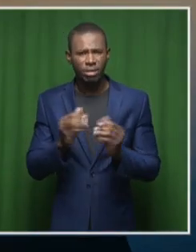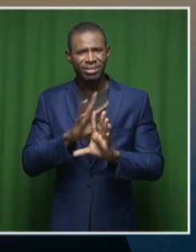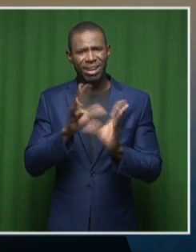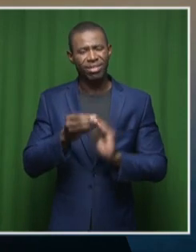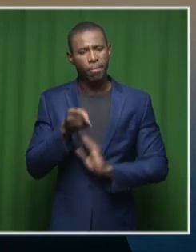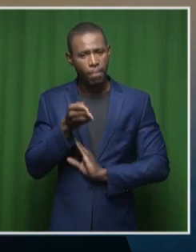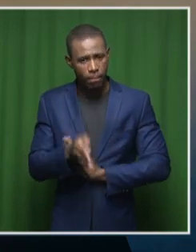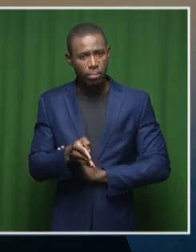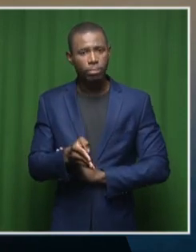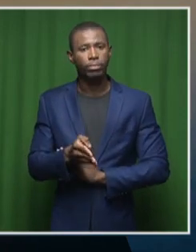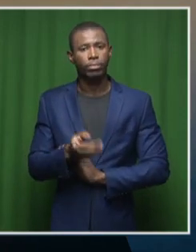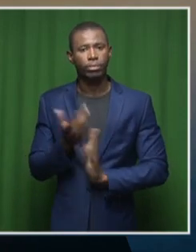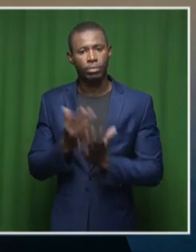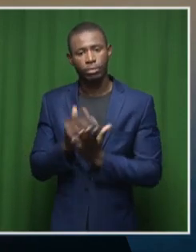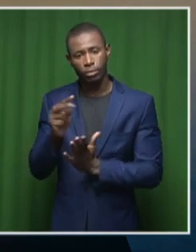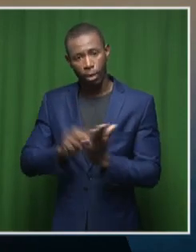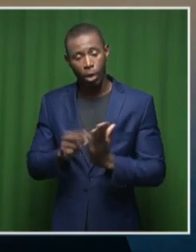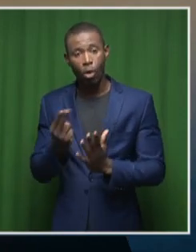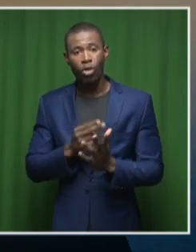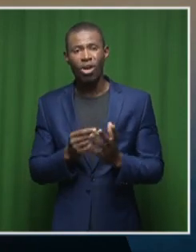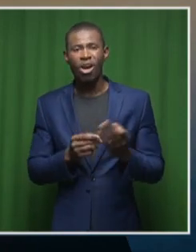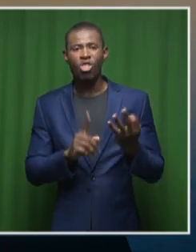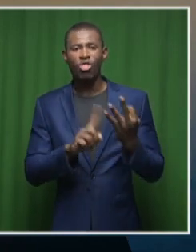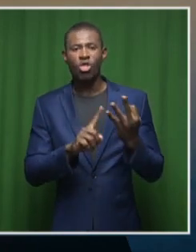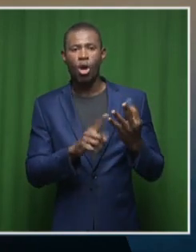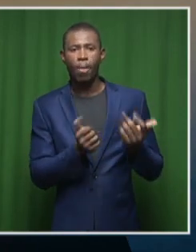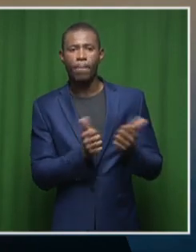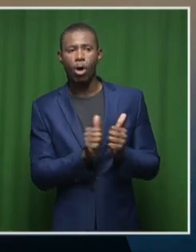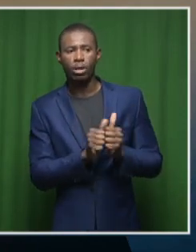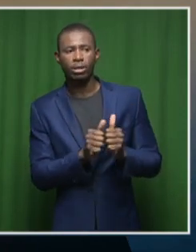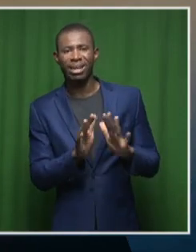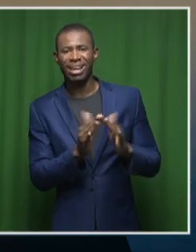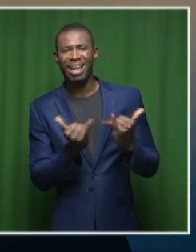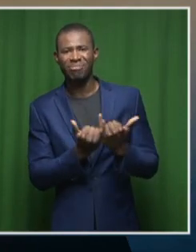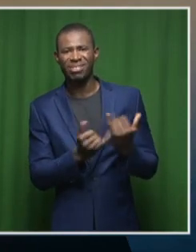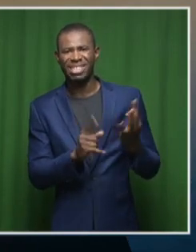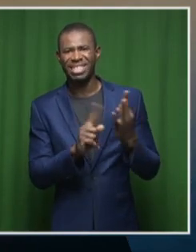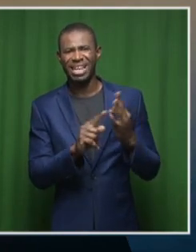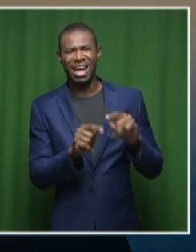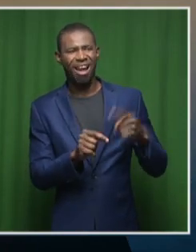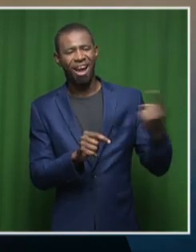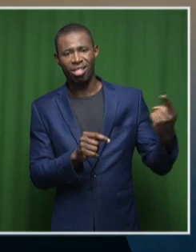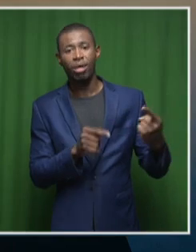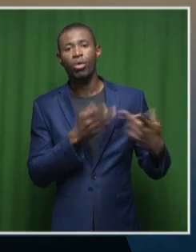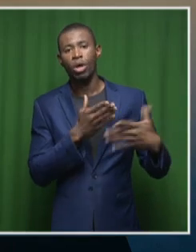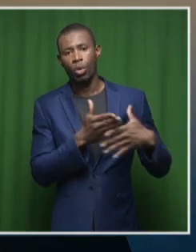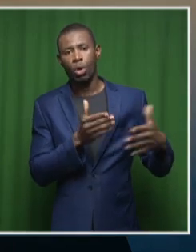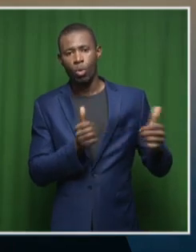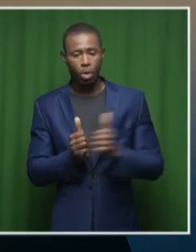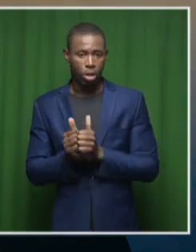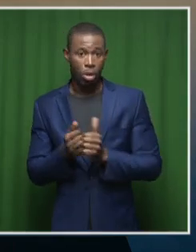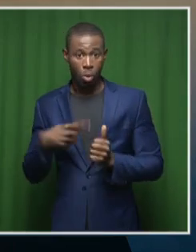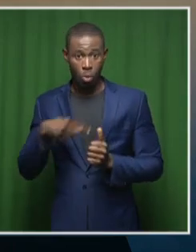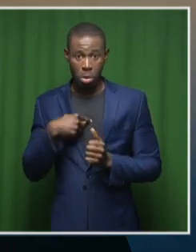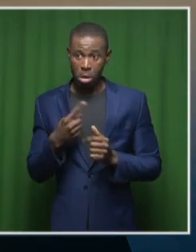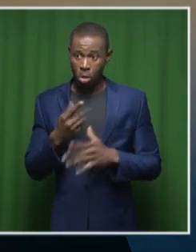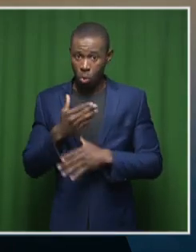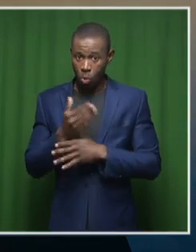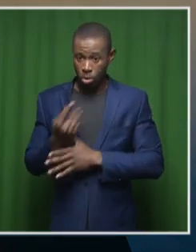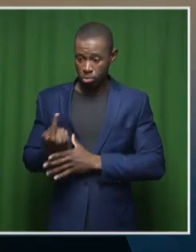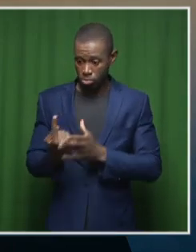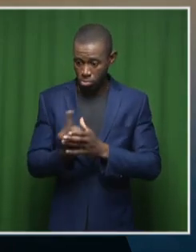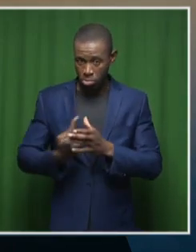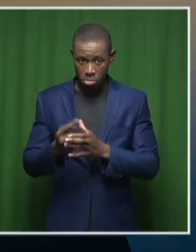also partner with third-party stakeholders. So as an organization, we're not working in a silo. We're working